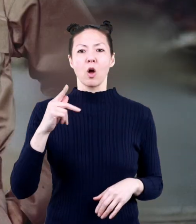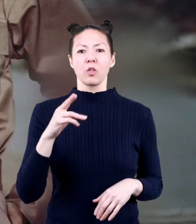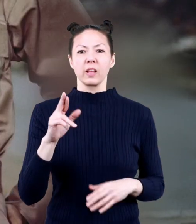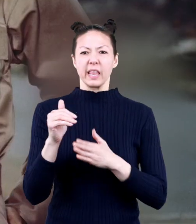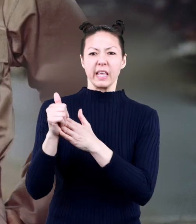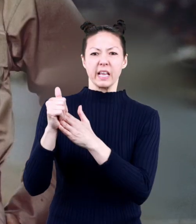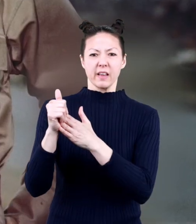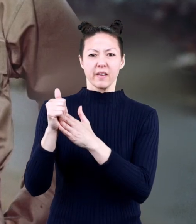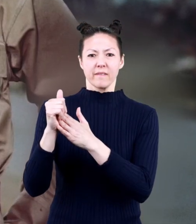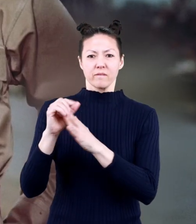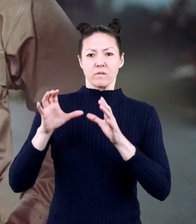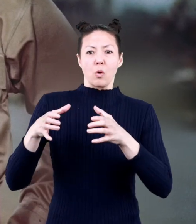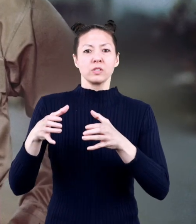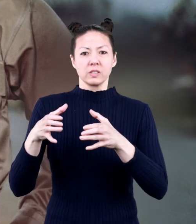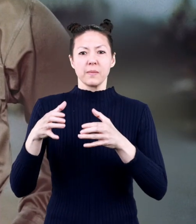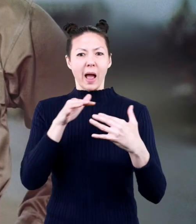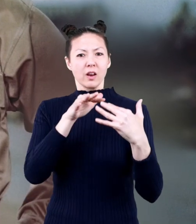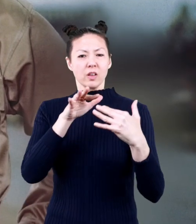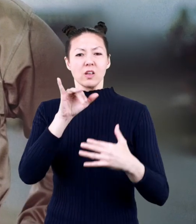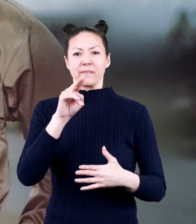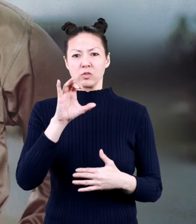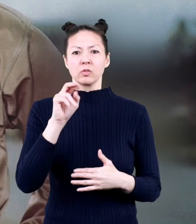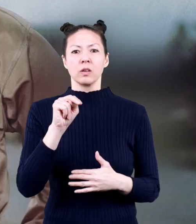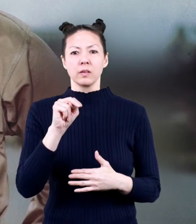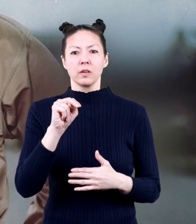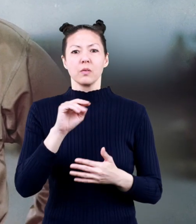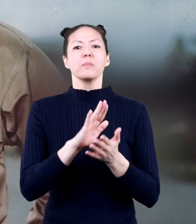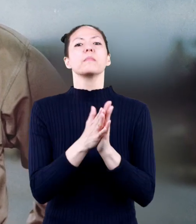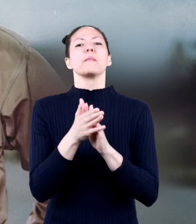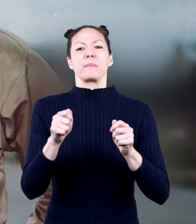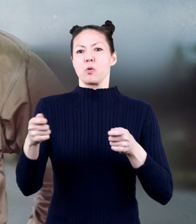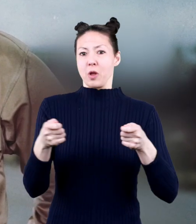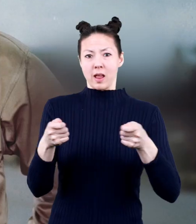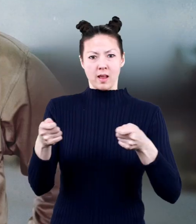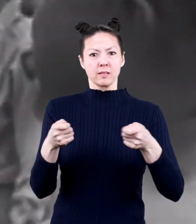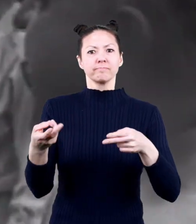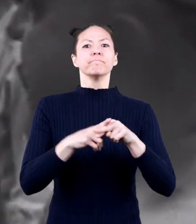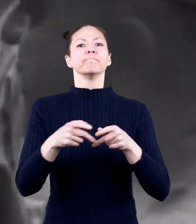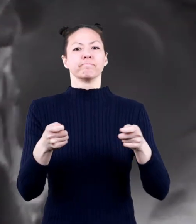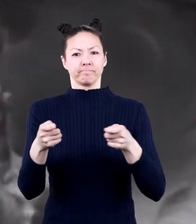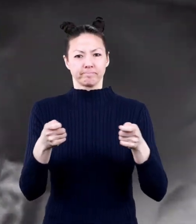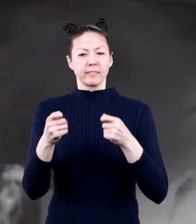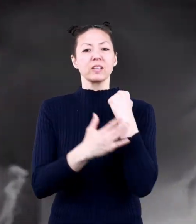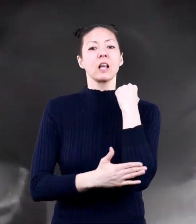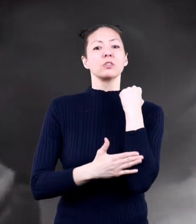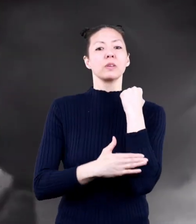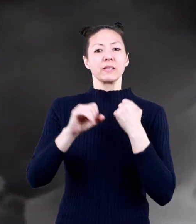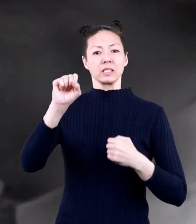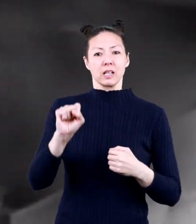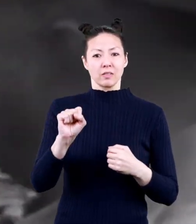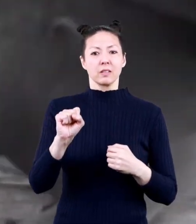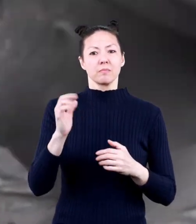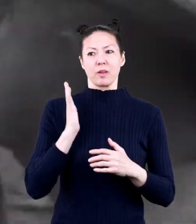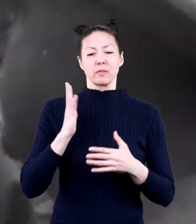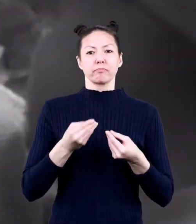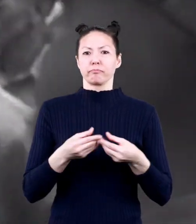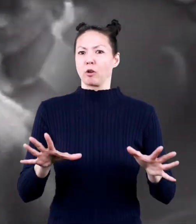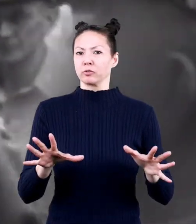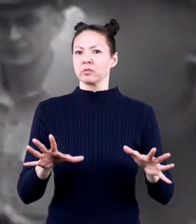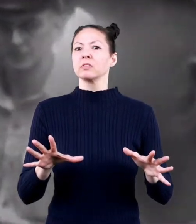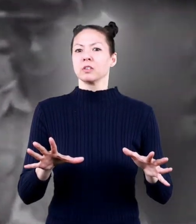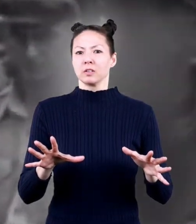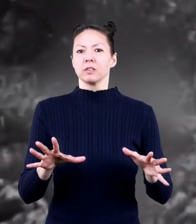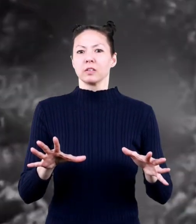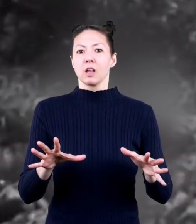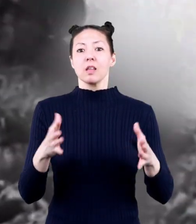communism. MacArthur led the forces in the Battle of Incheon, where they were able to regain control the part of the country the